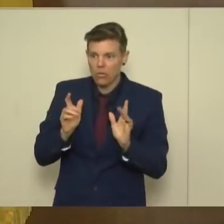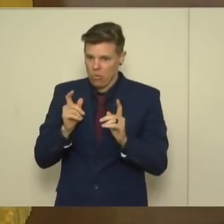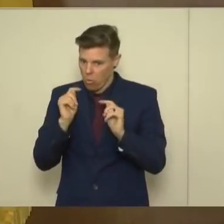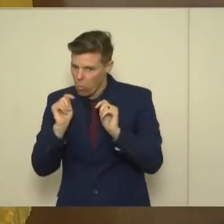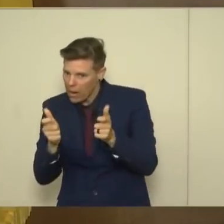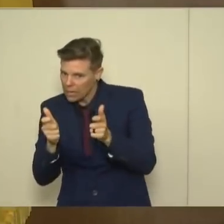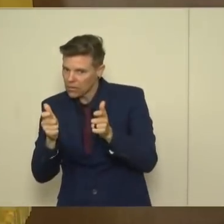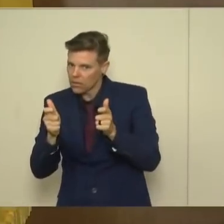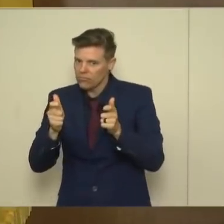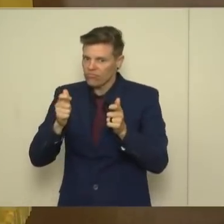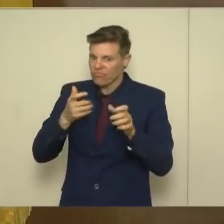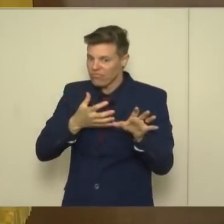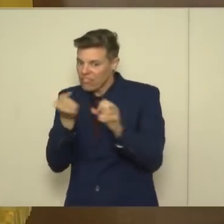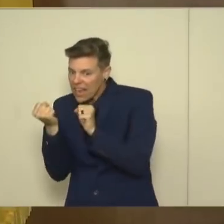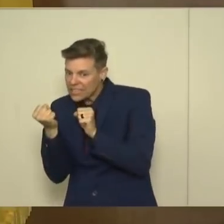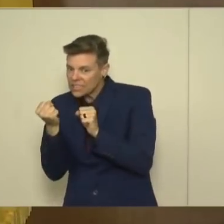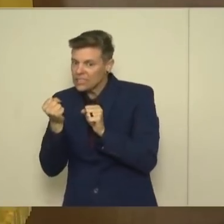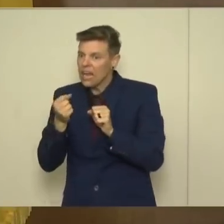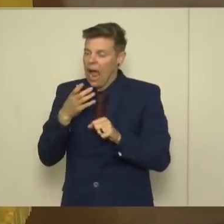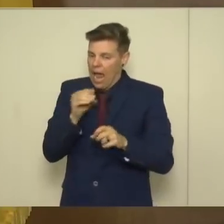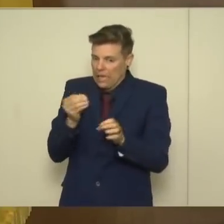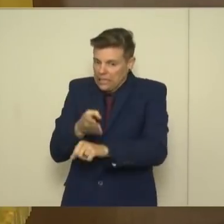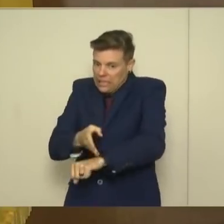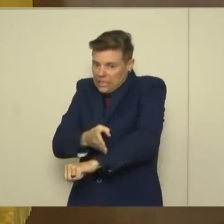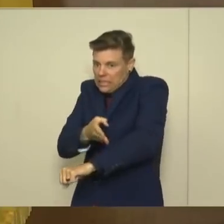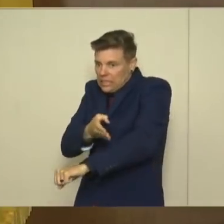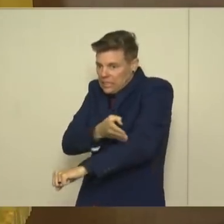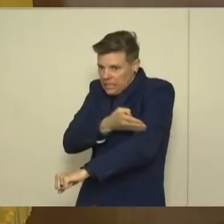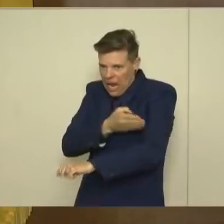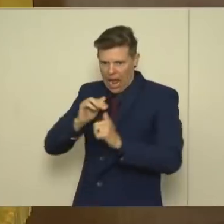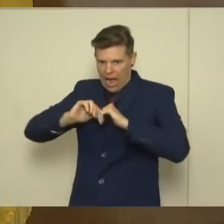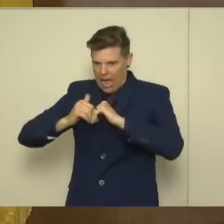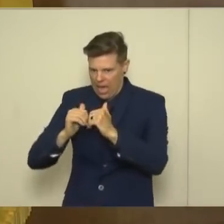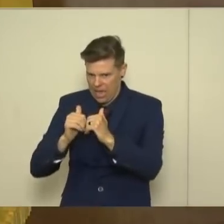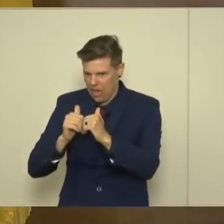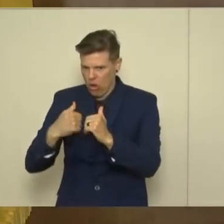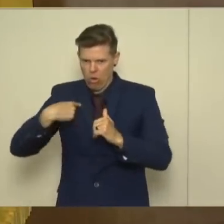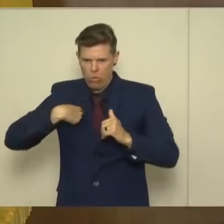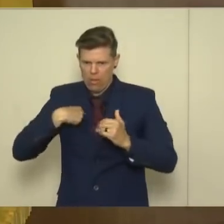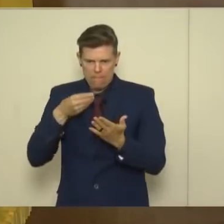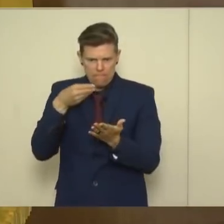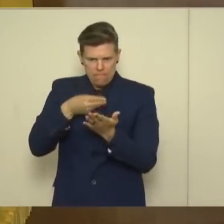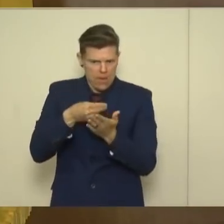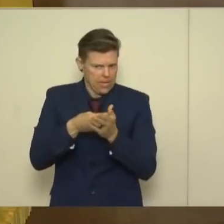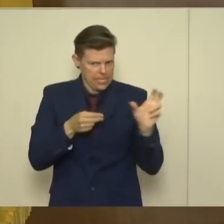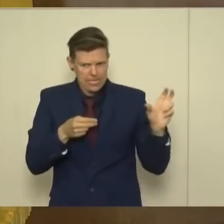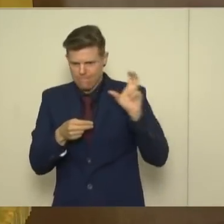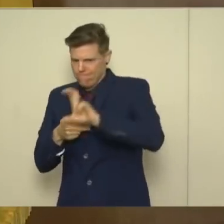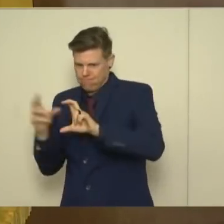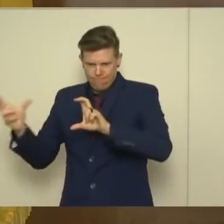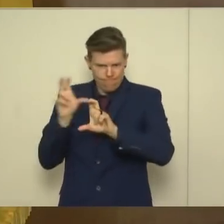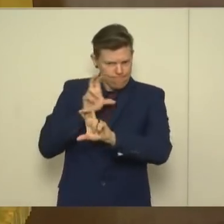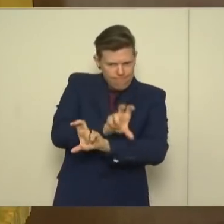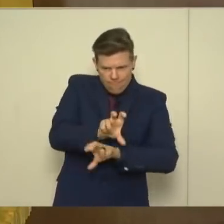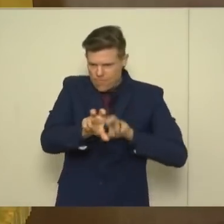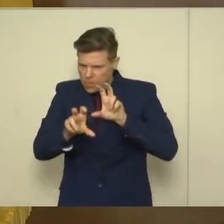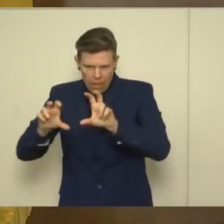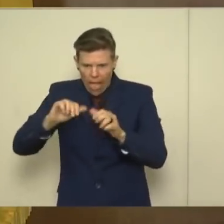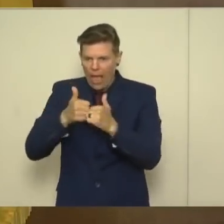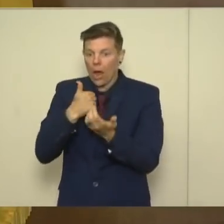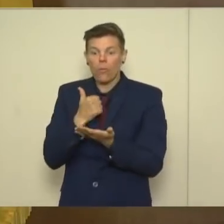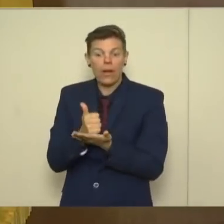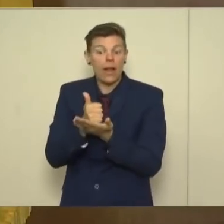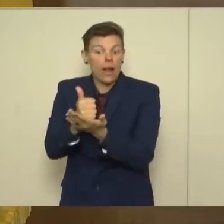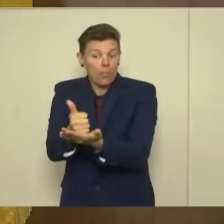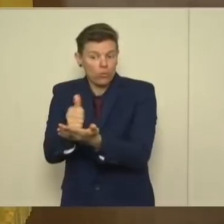get to the places where we know we're reinvesting in the economic well-being of every New Mexico family and business. And